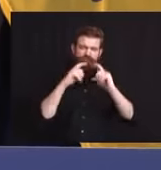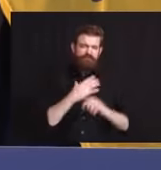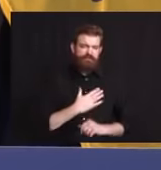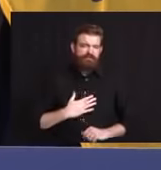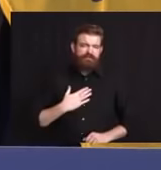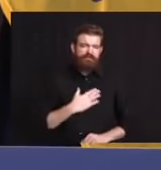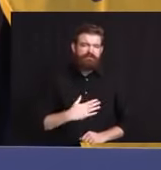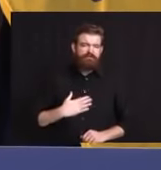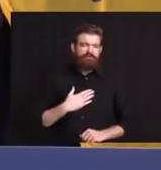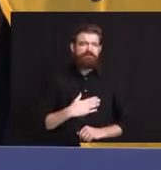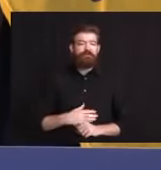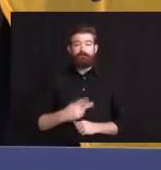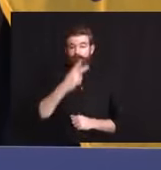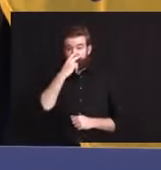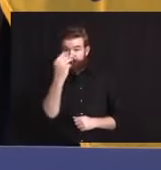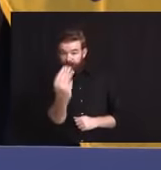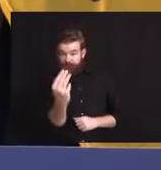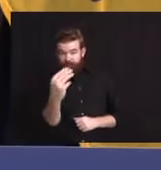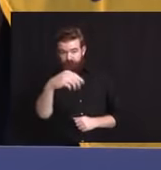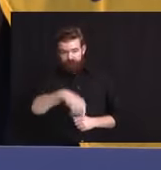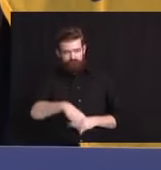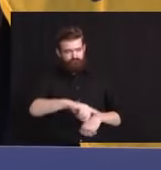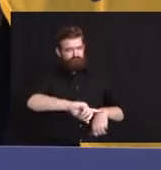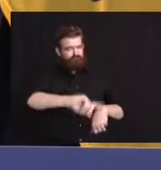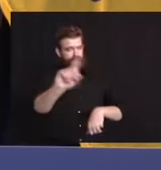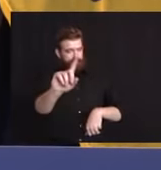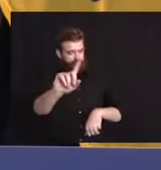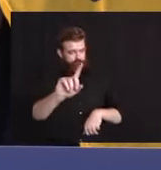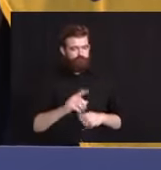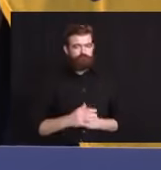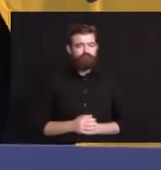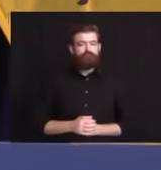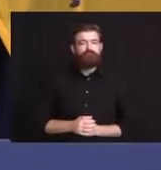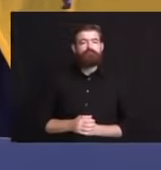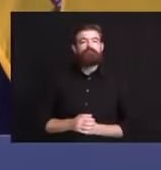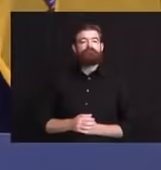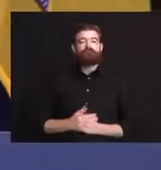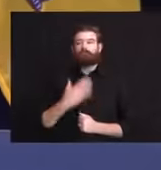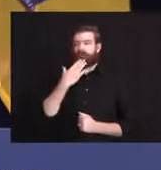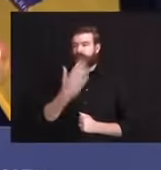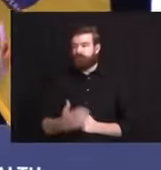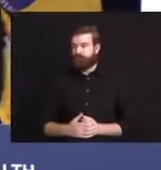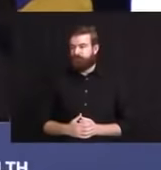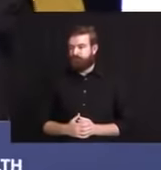otherwise, we'll be back here in person at 1 o'clock on Monday. Many thanks.